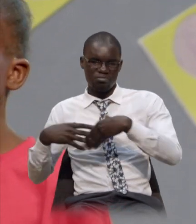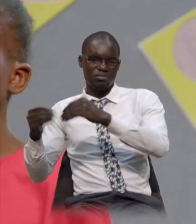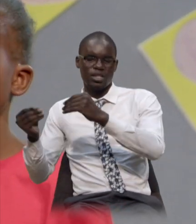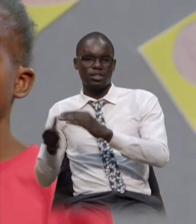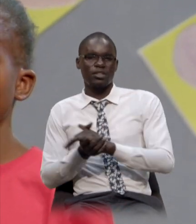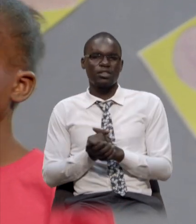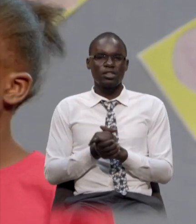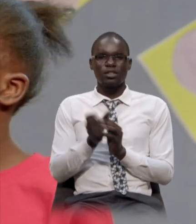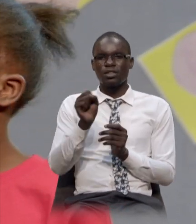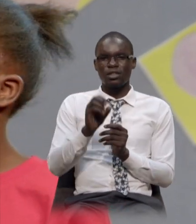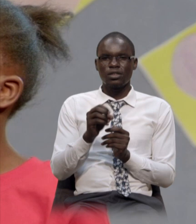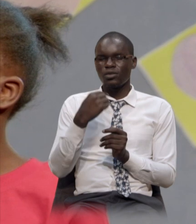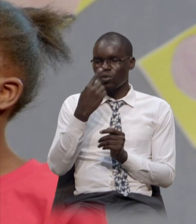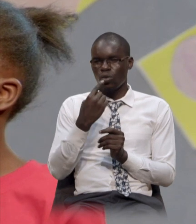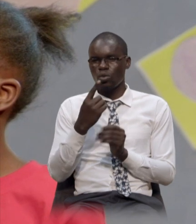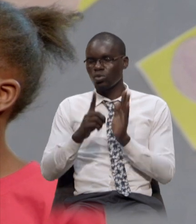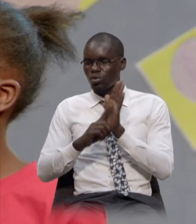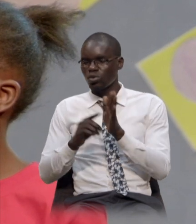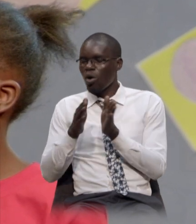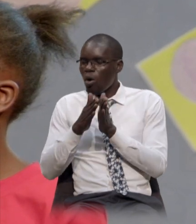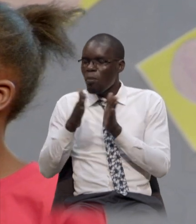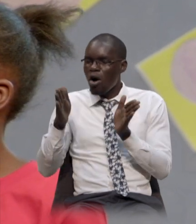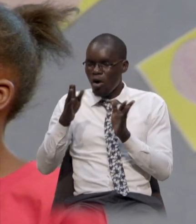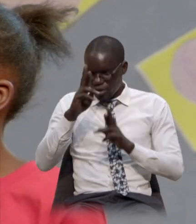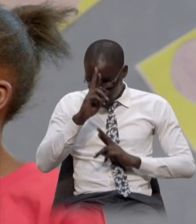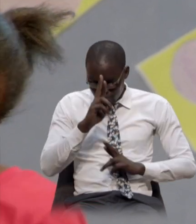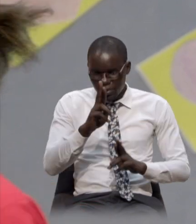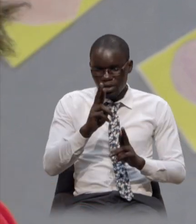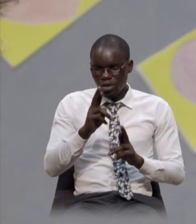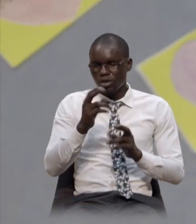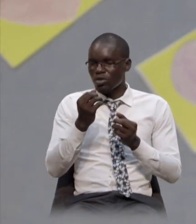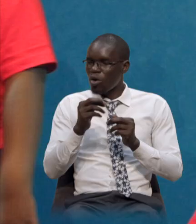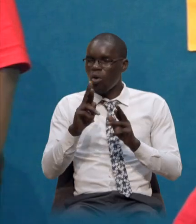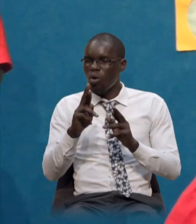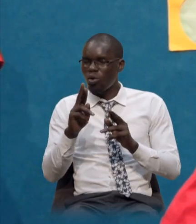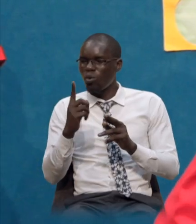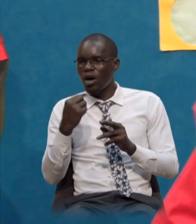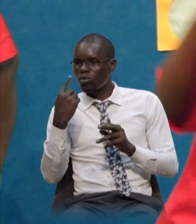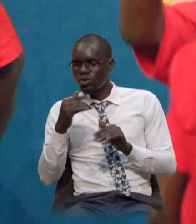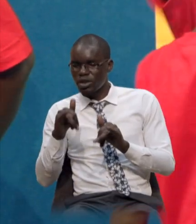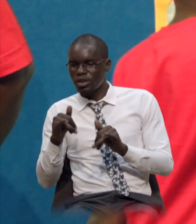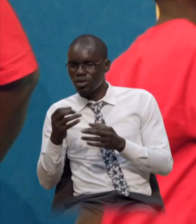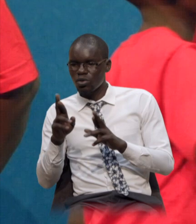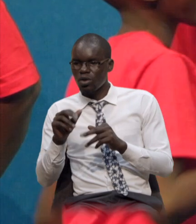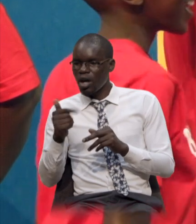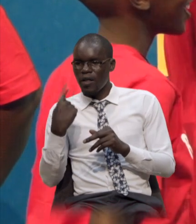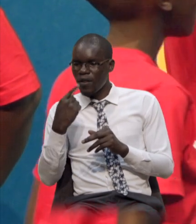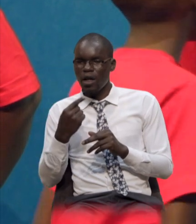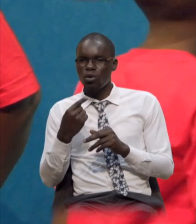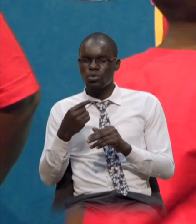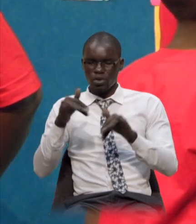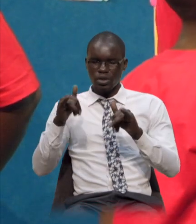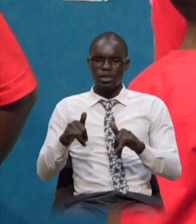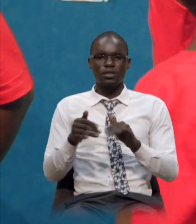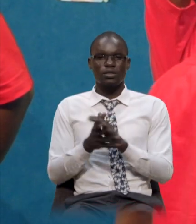Okay, so who showed more respect? The one who went or the one who decided to follow? Yes,